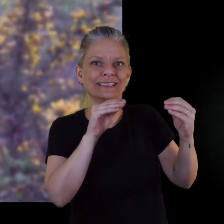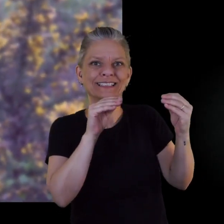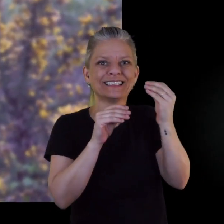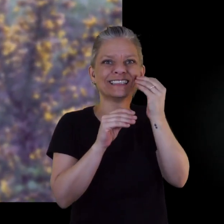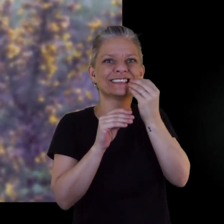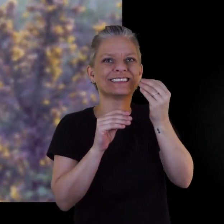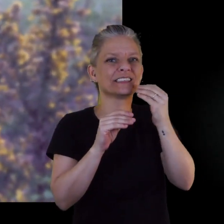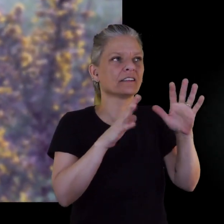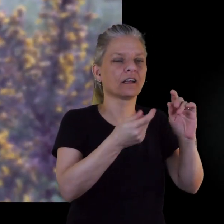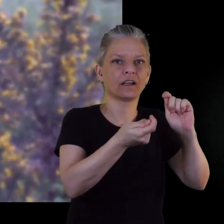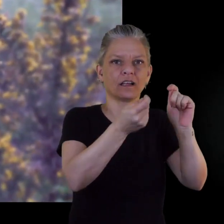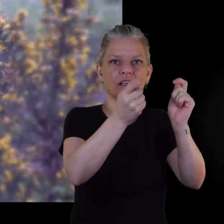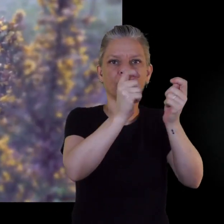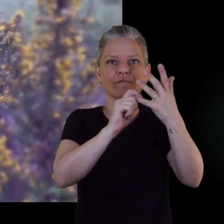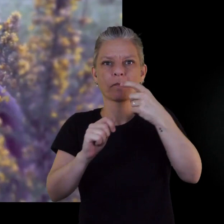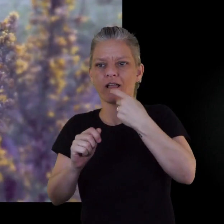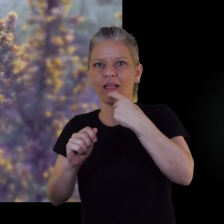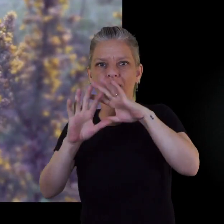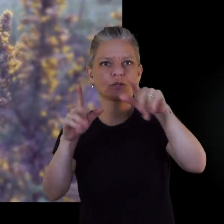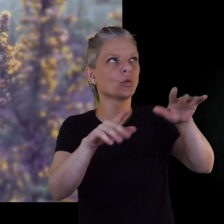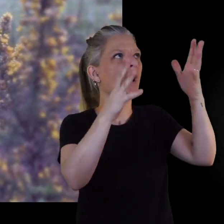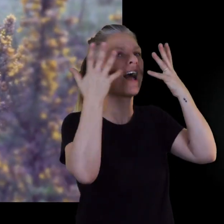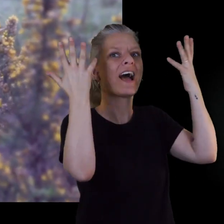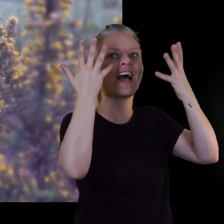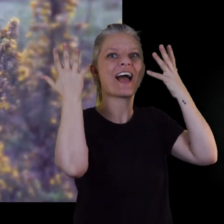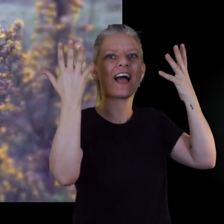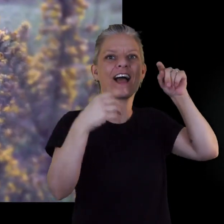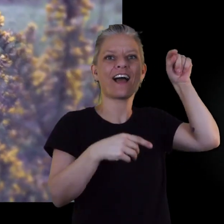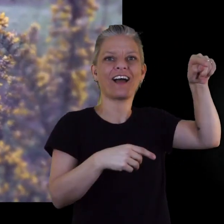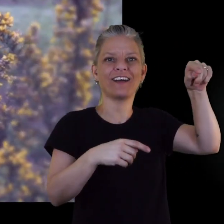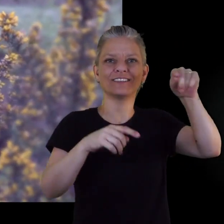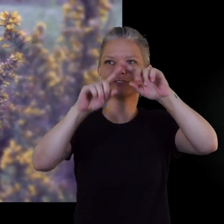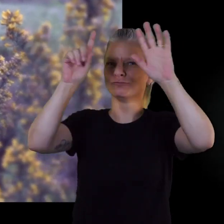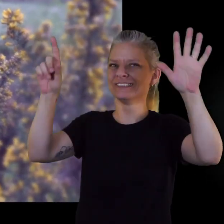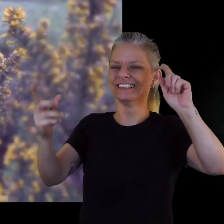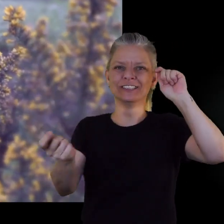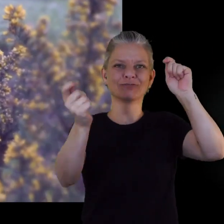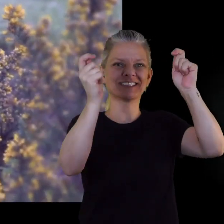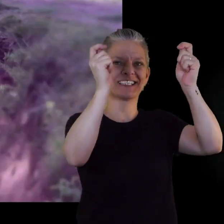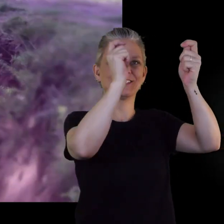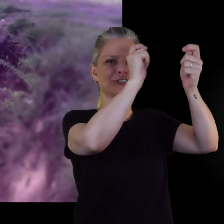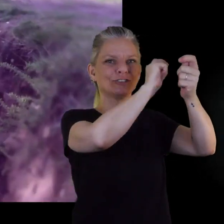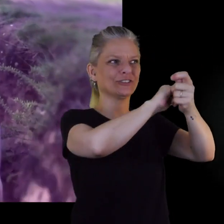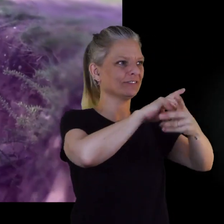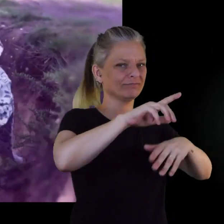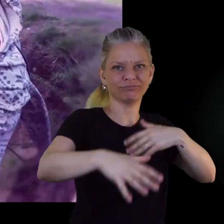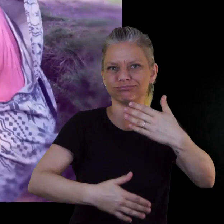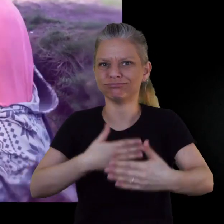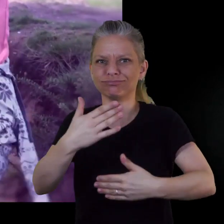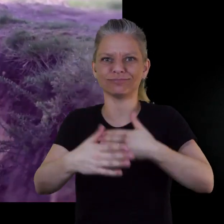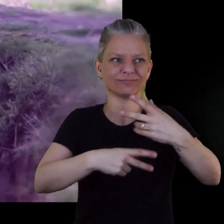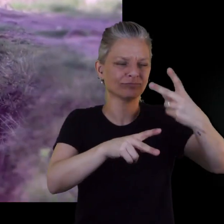kisses consisted traversing from glass to the air I exist in, screens and transistors. In this shift in